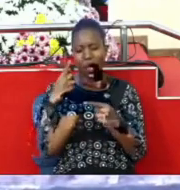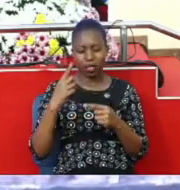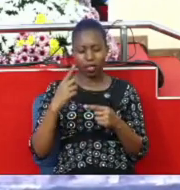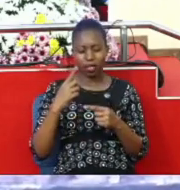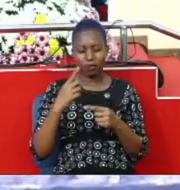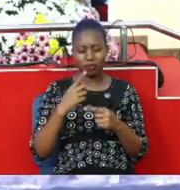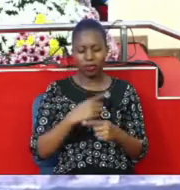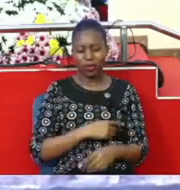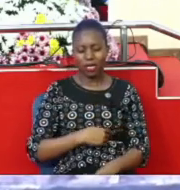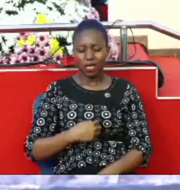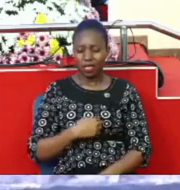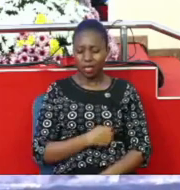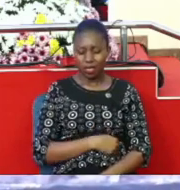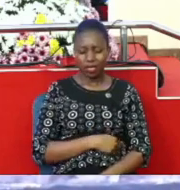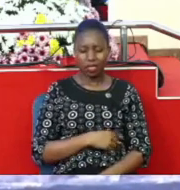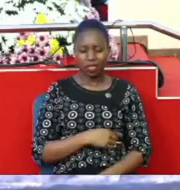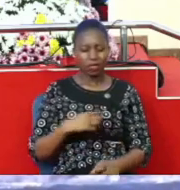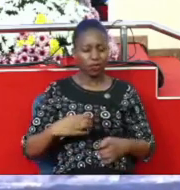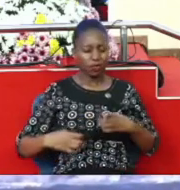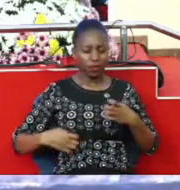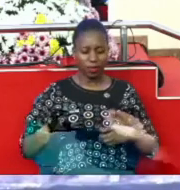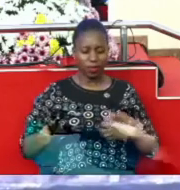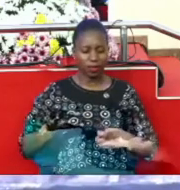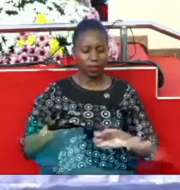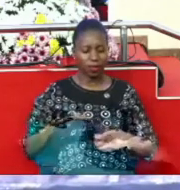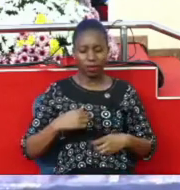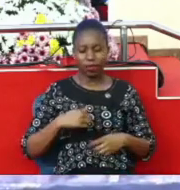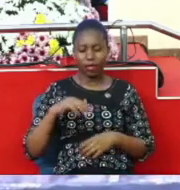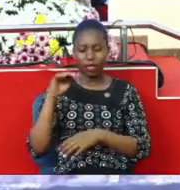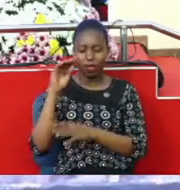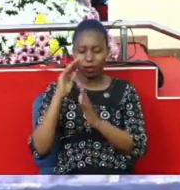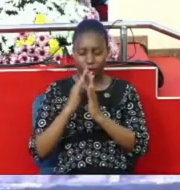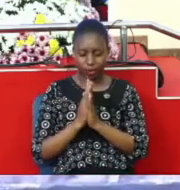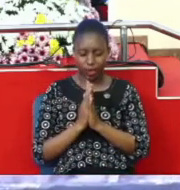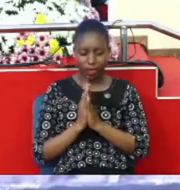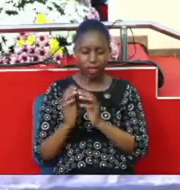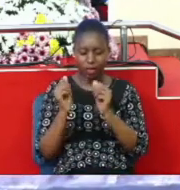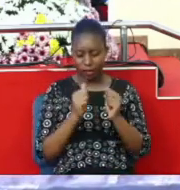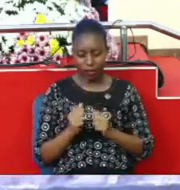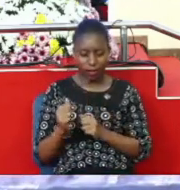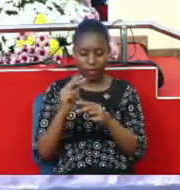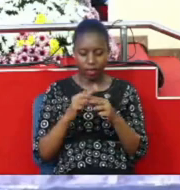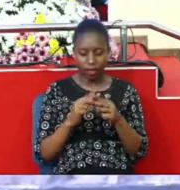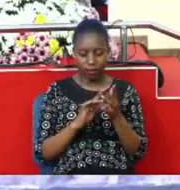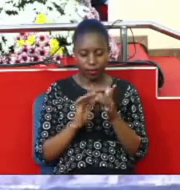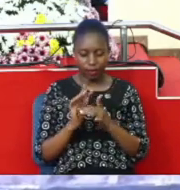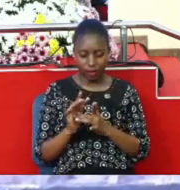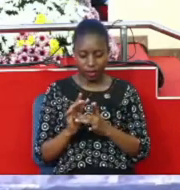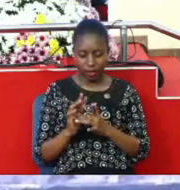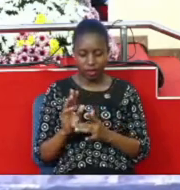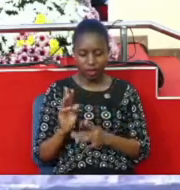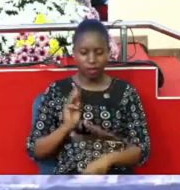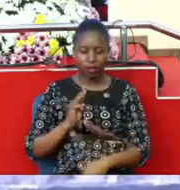whether legal or emotional, in the mighty name of Jesus. And Father, we give you thanks. We give